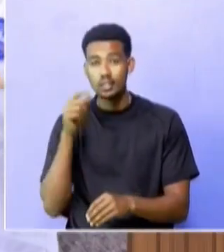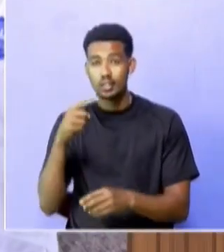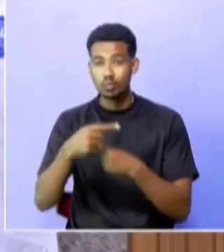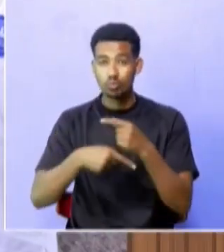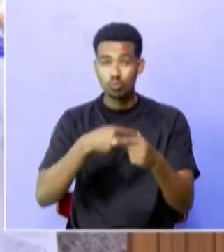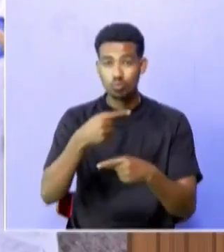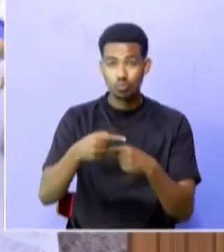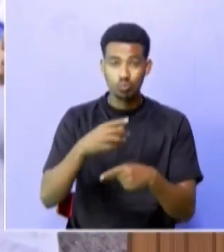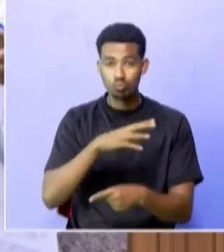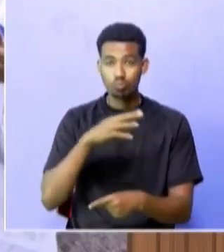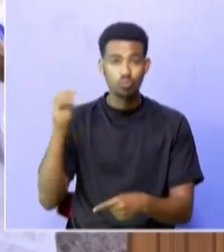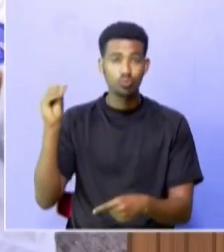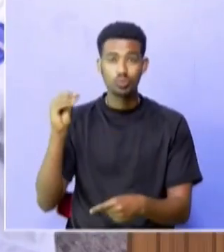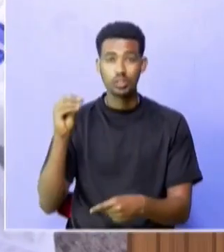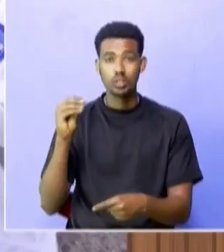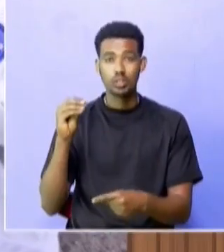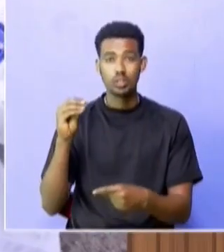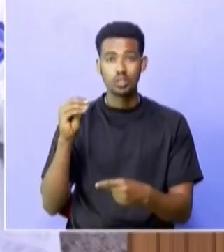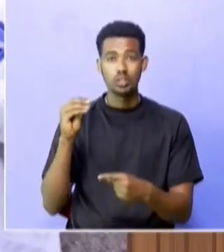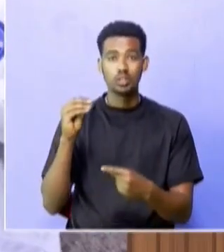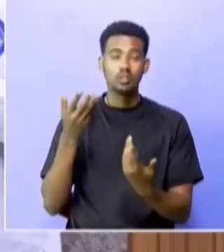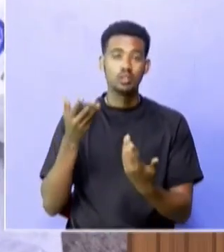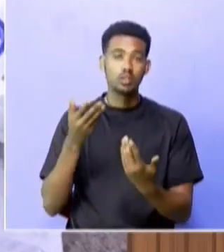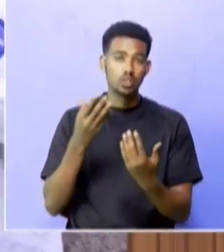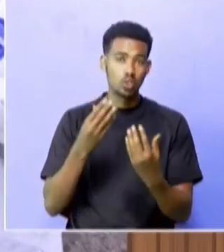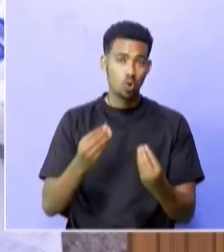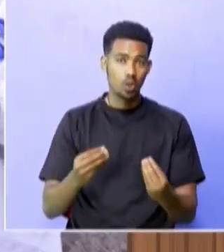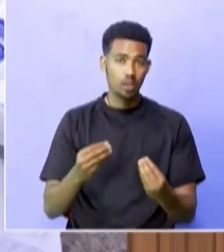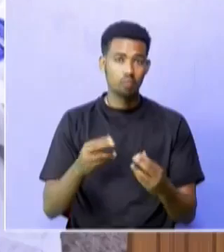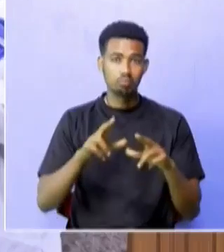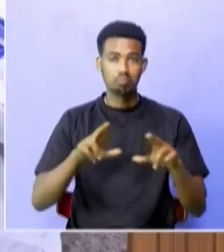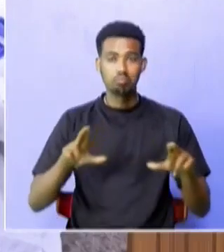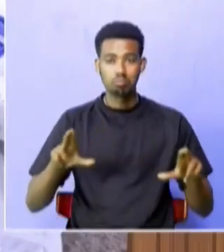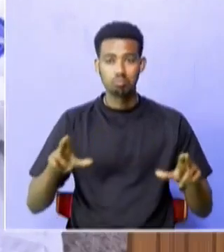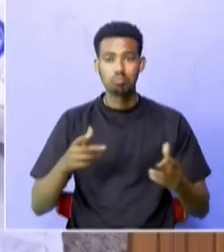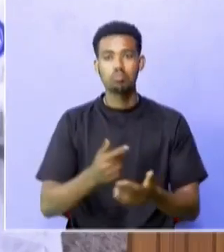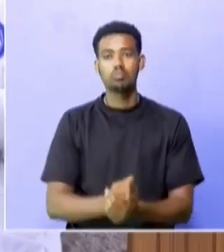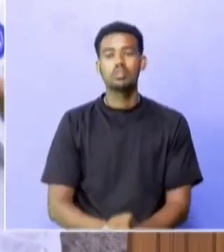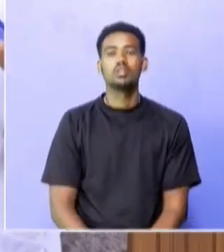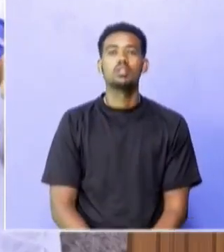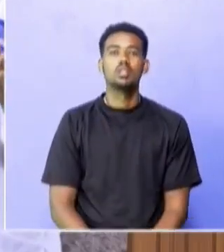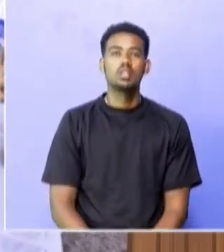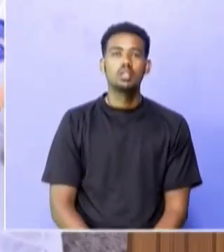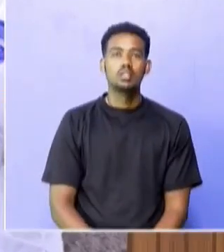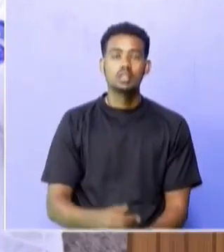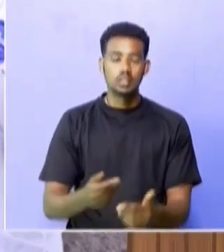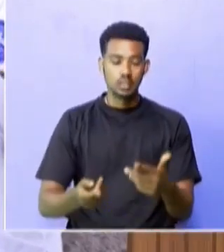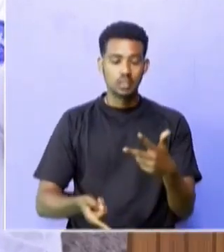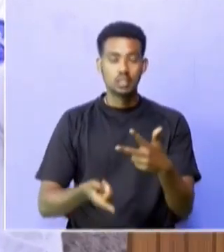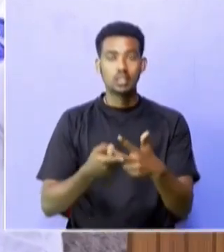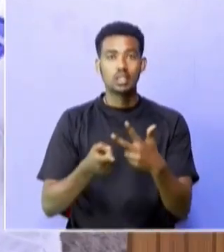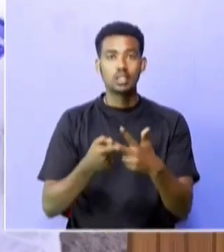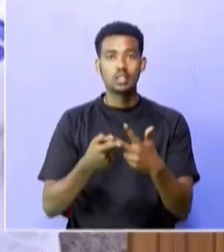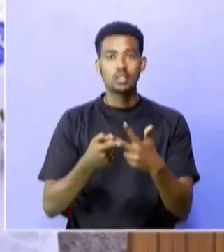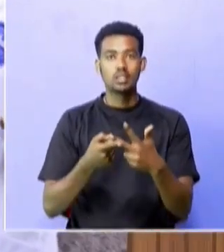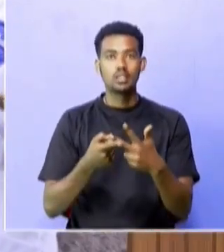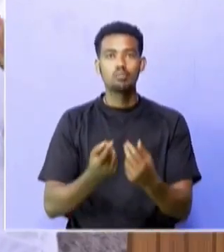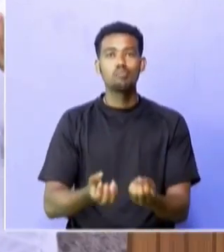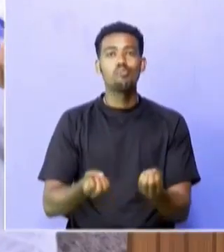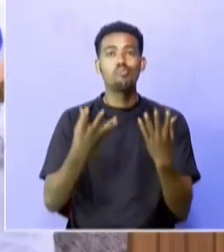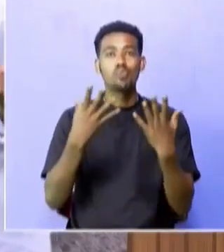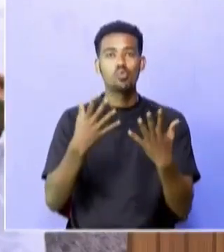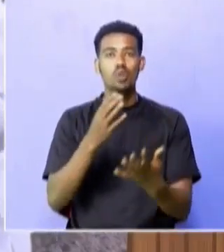moving slowly? And the next one, let us use the third one with plural subject. Both of